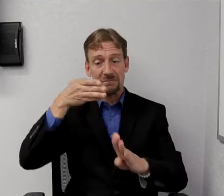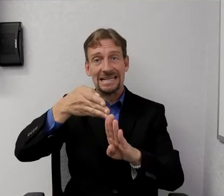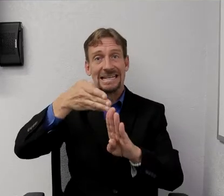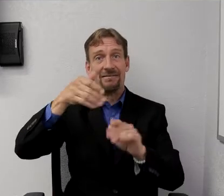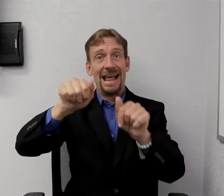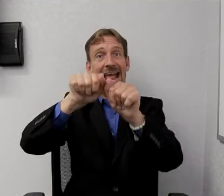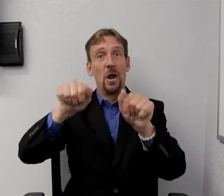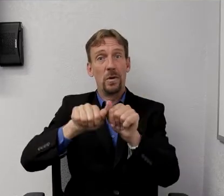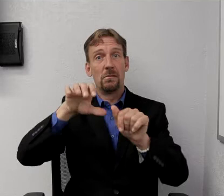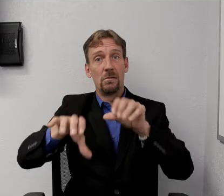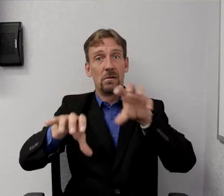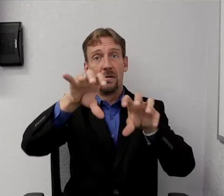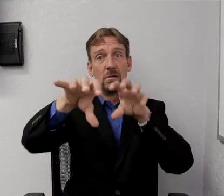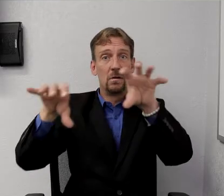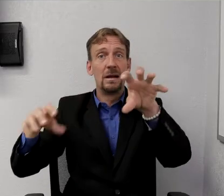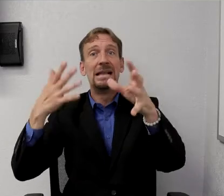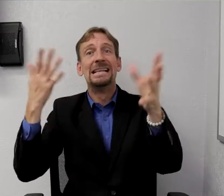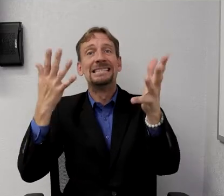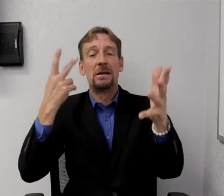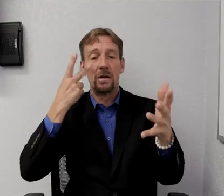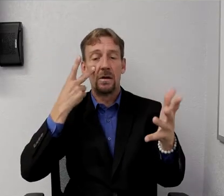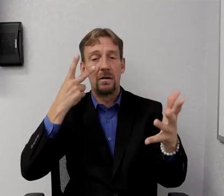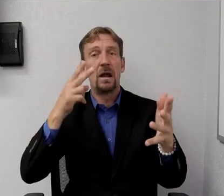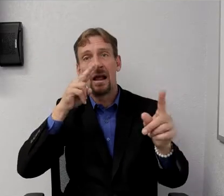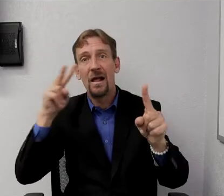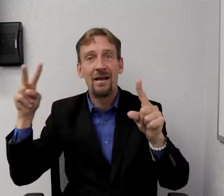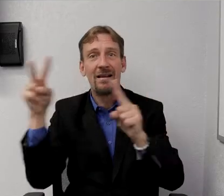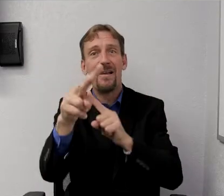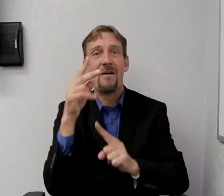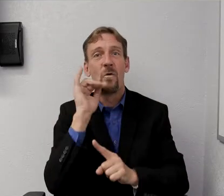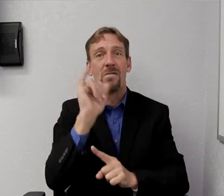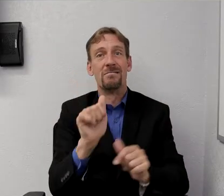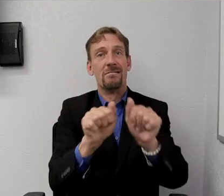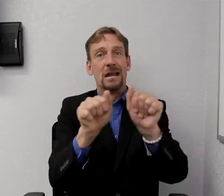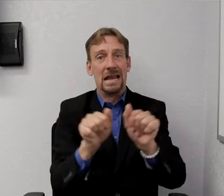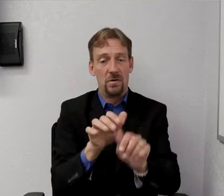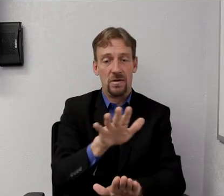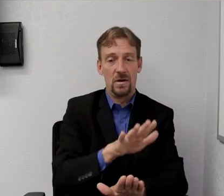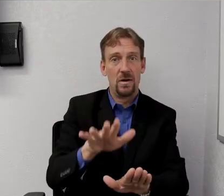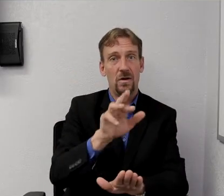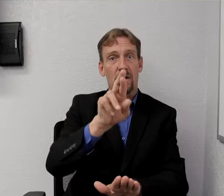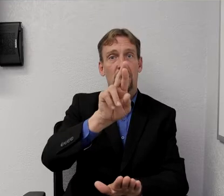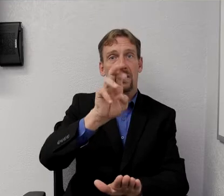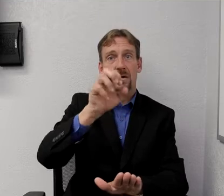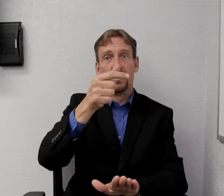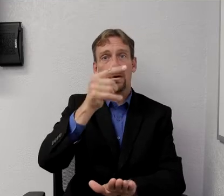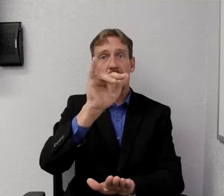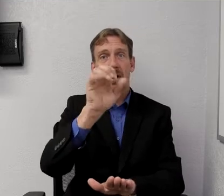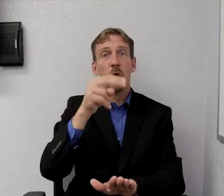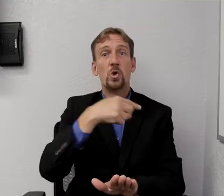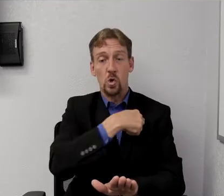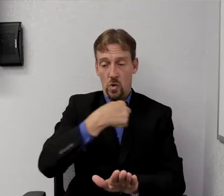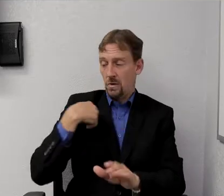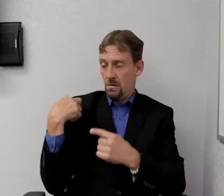to see what the models are predicting for that particular region. So we've been looking at this tool over the